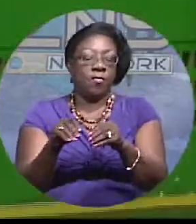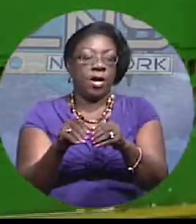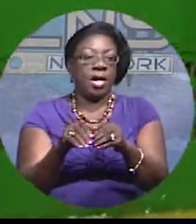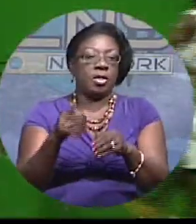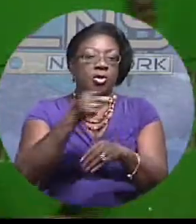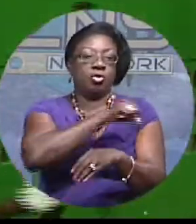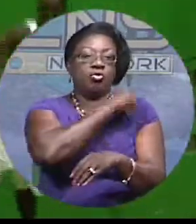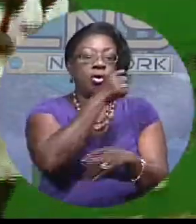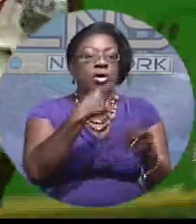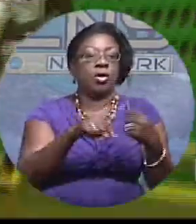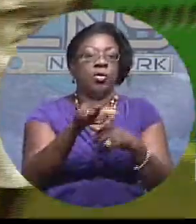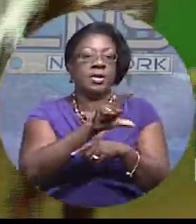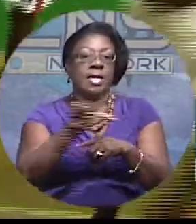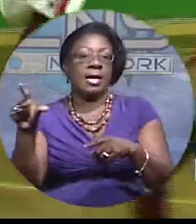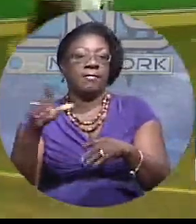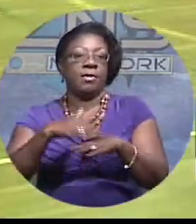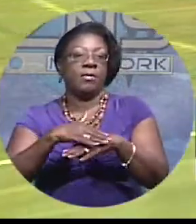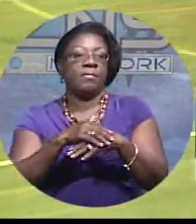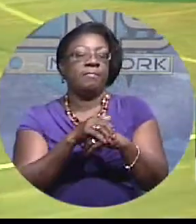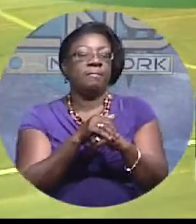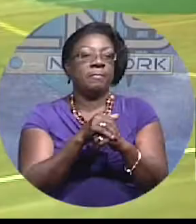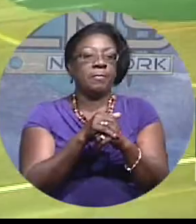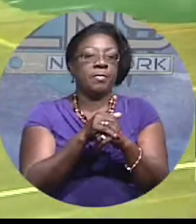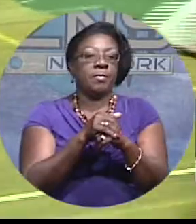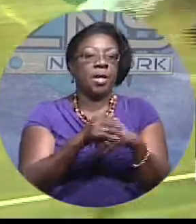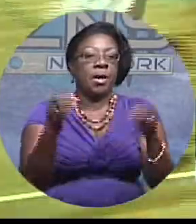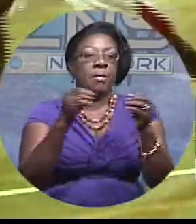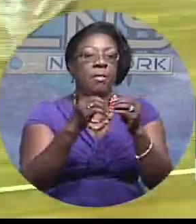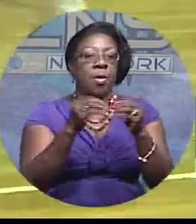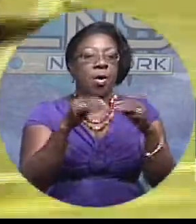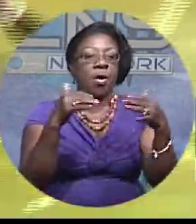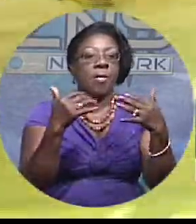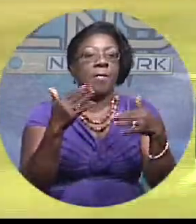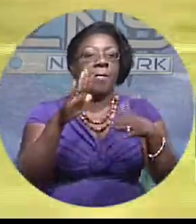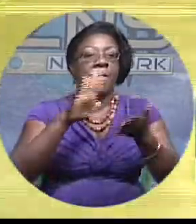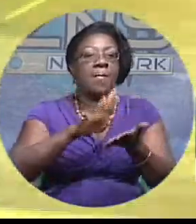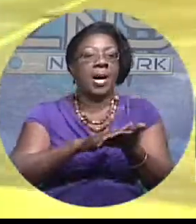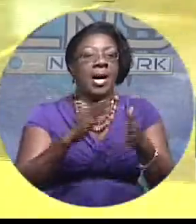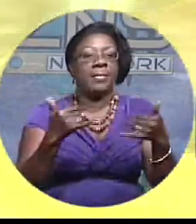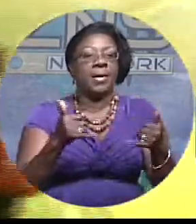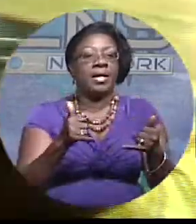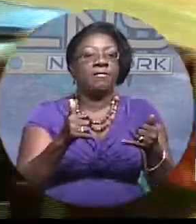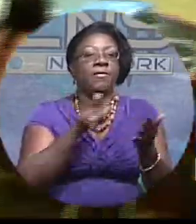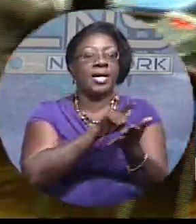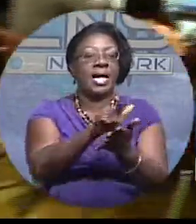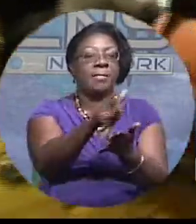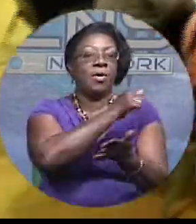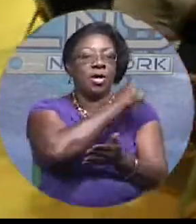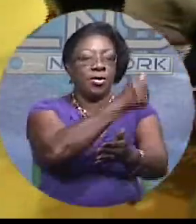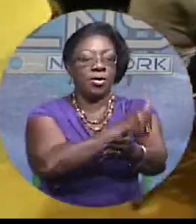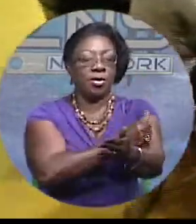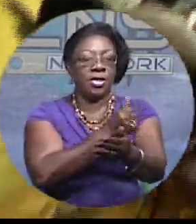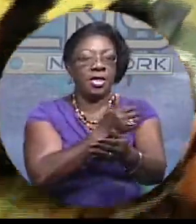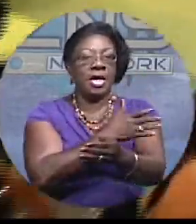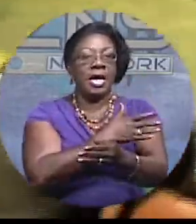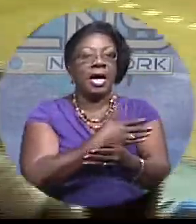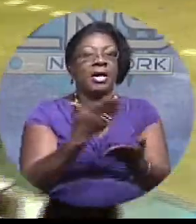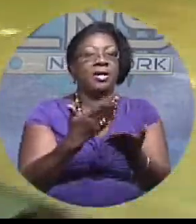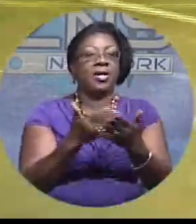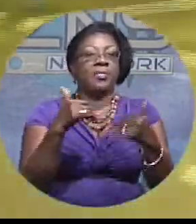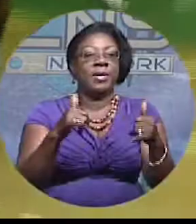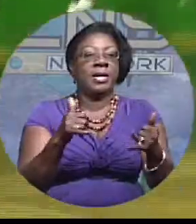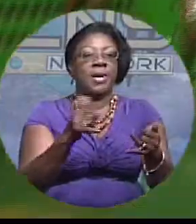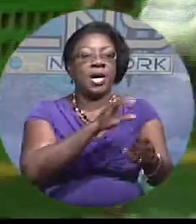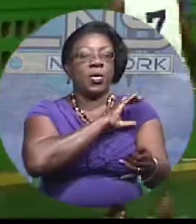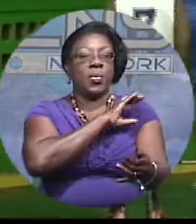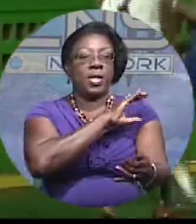Strawn goes lefty off the glass. More sloppy play here from the Airport Authority. Another steal by the Police, and John